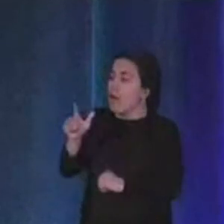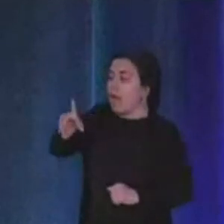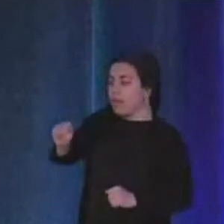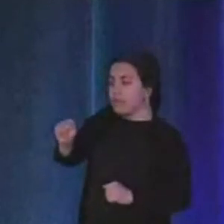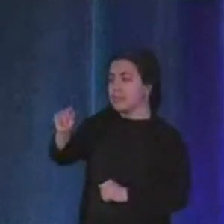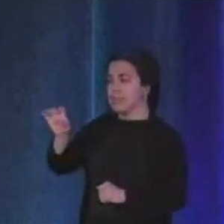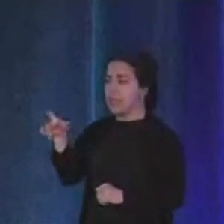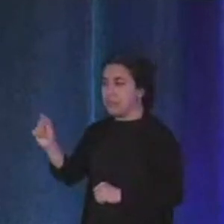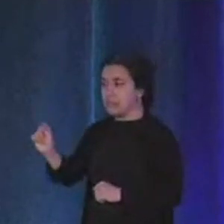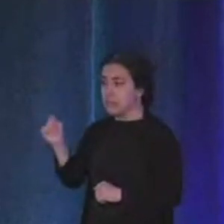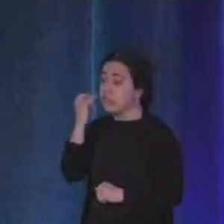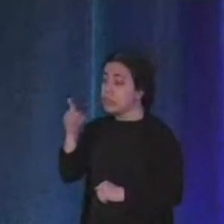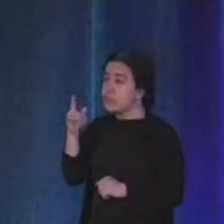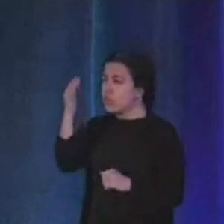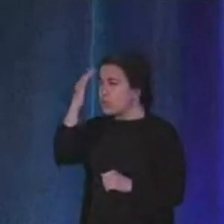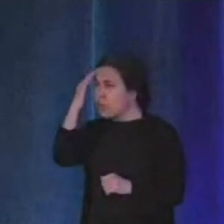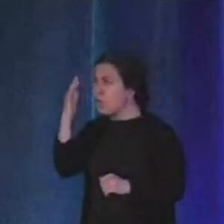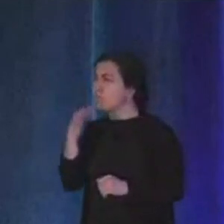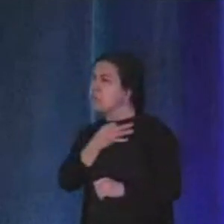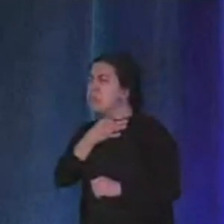alt text is, you can make a big difference.